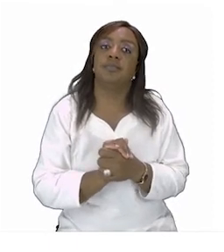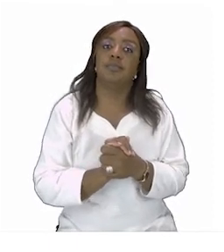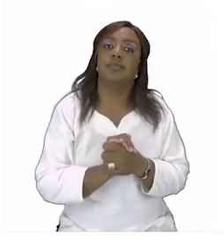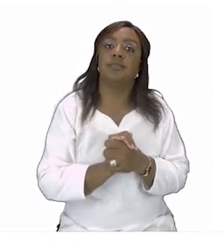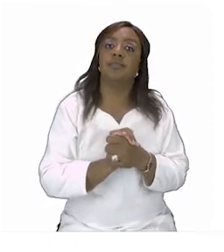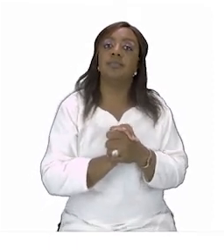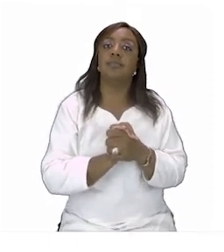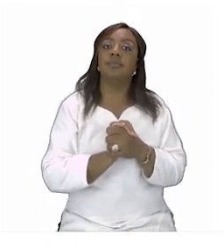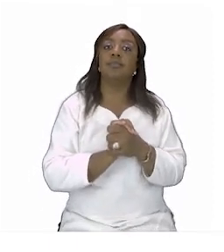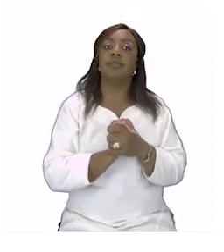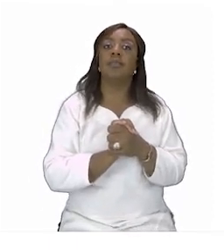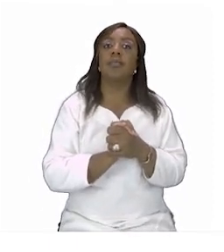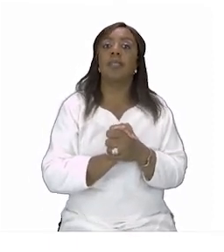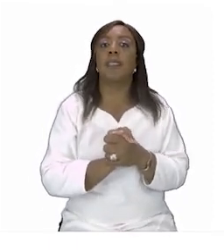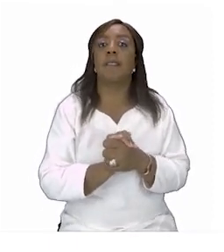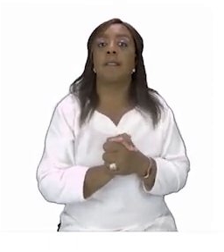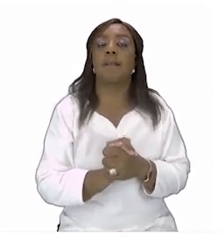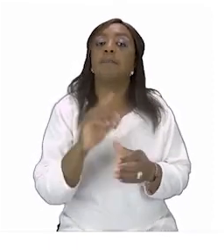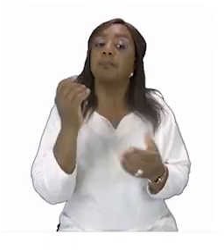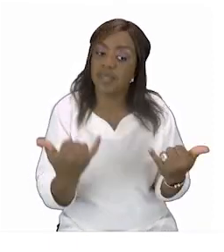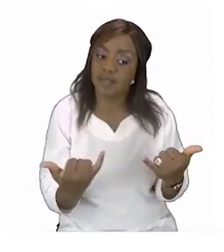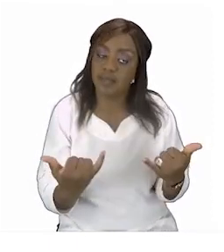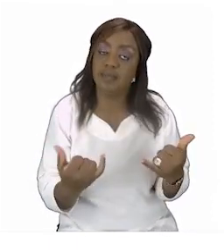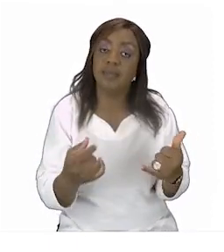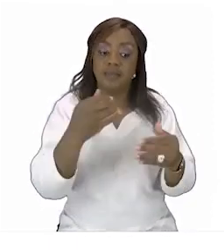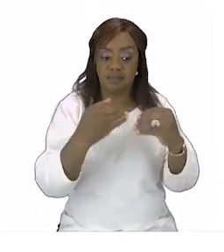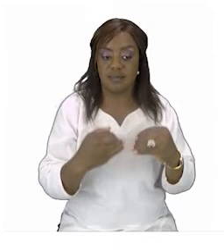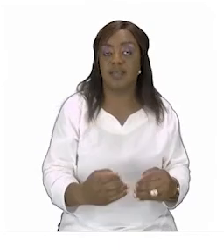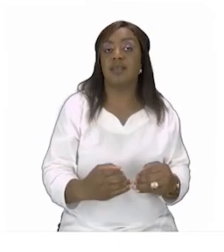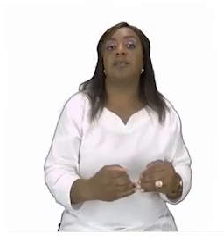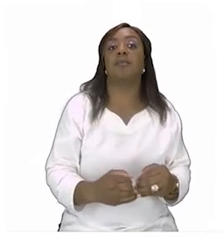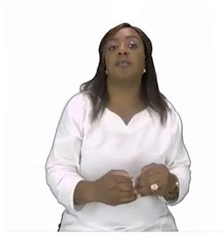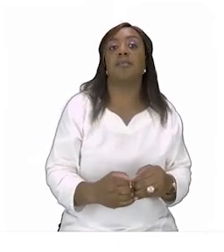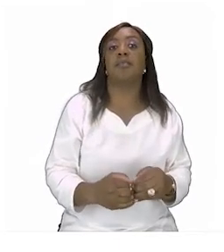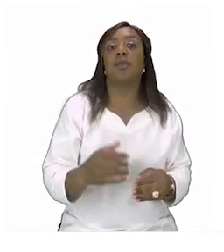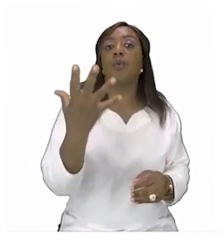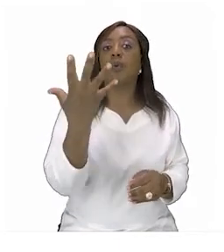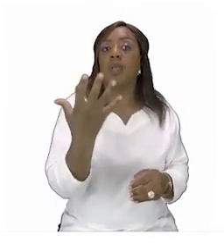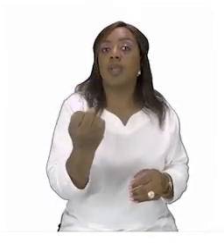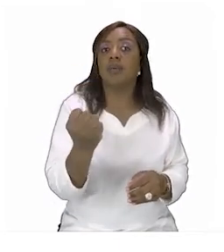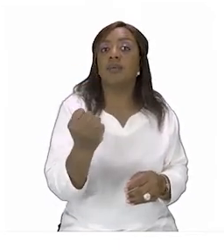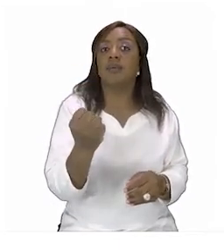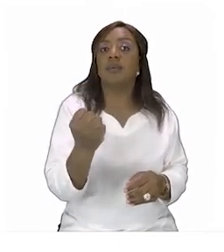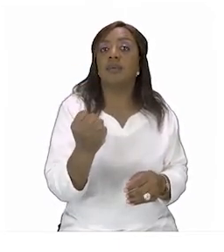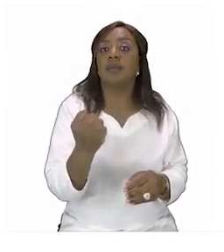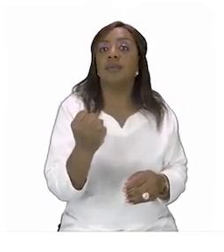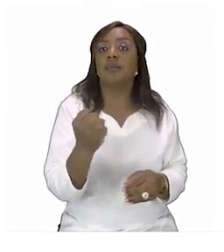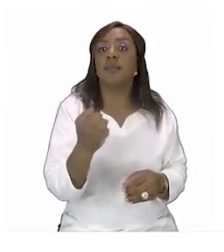is 4. Let's do the second one together. Here we have